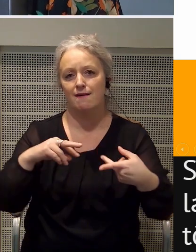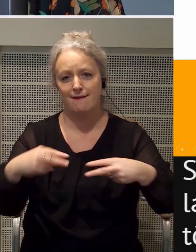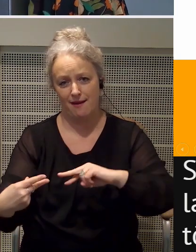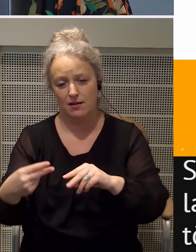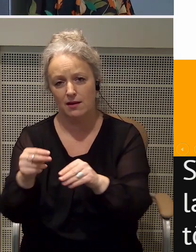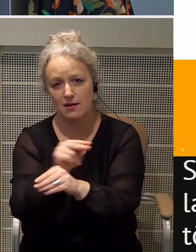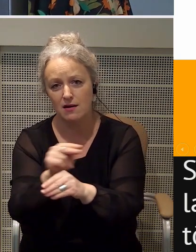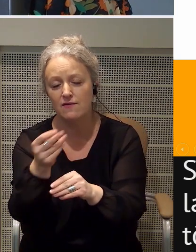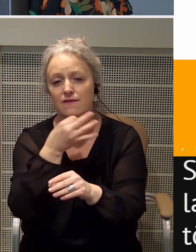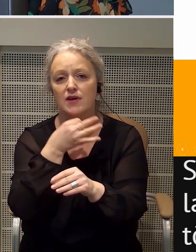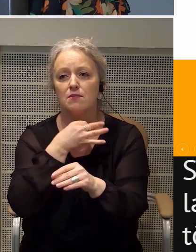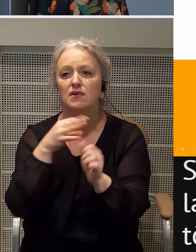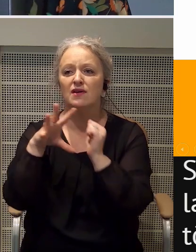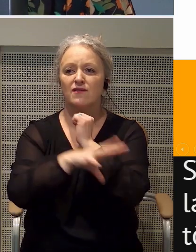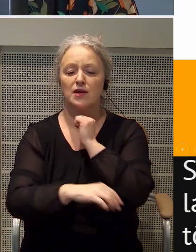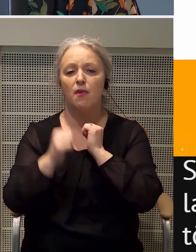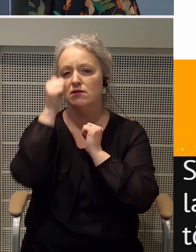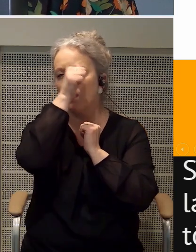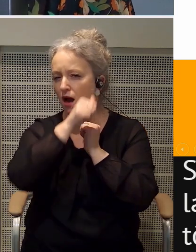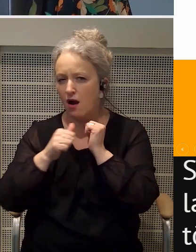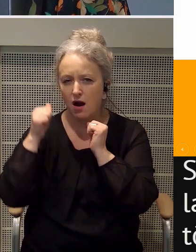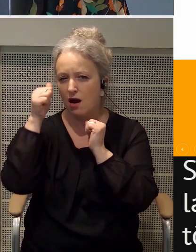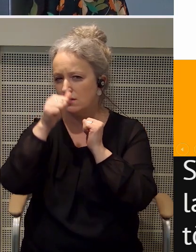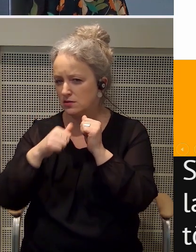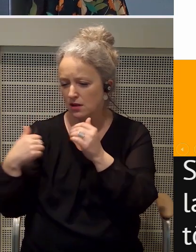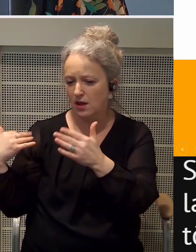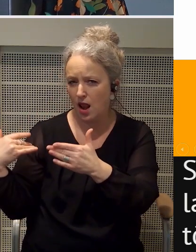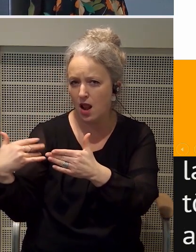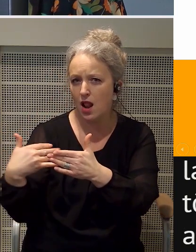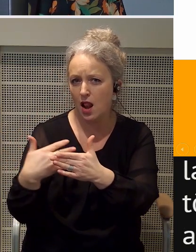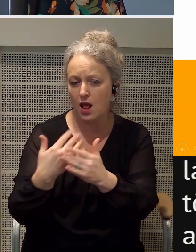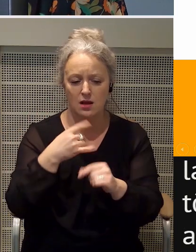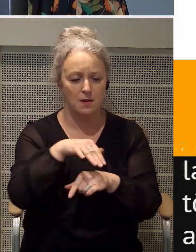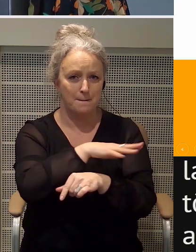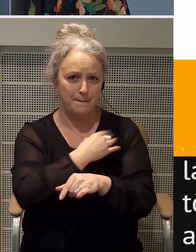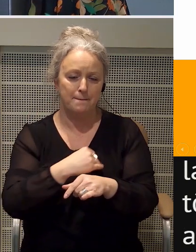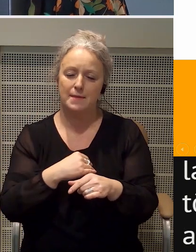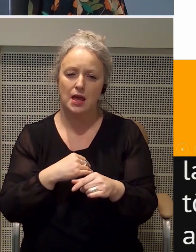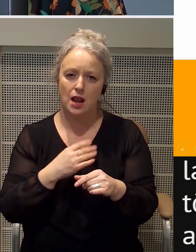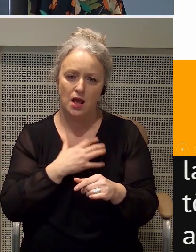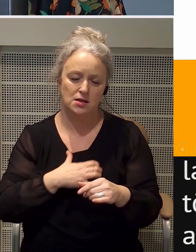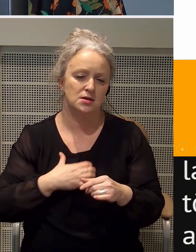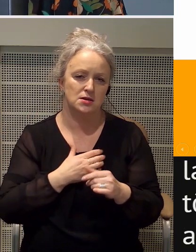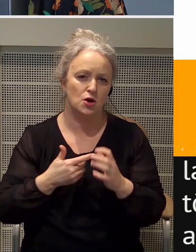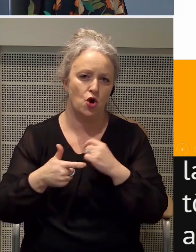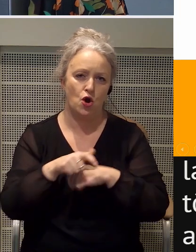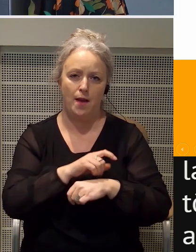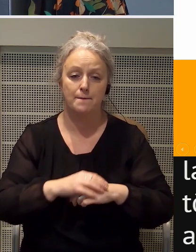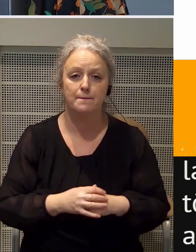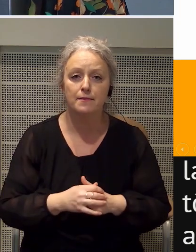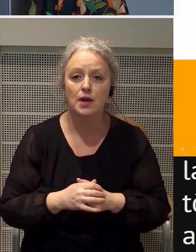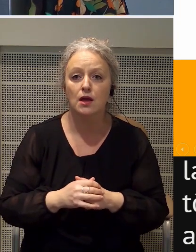the first bullet point about rare diseases and orphan medicines and